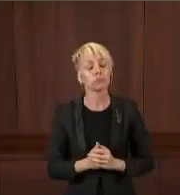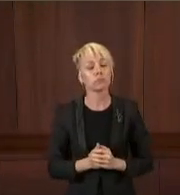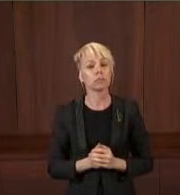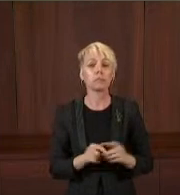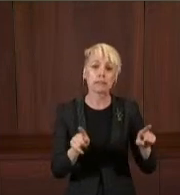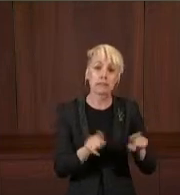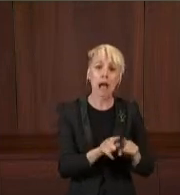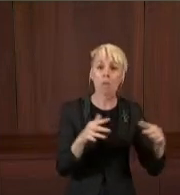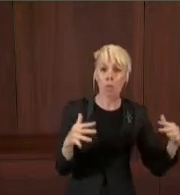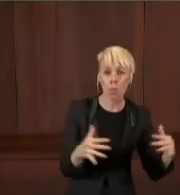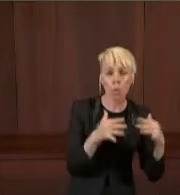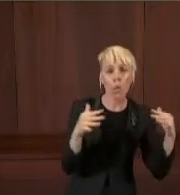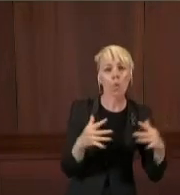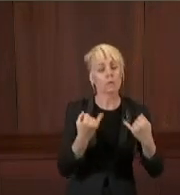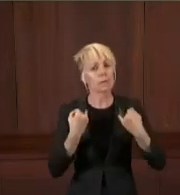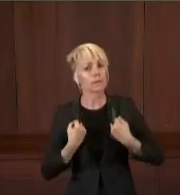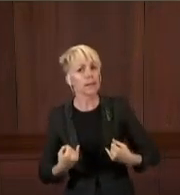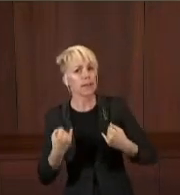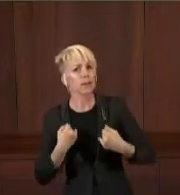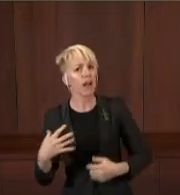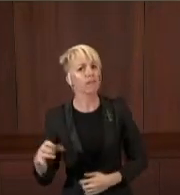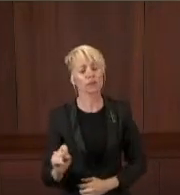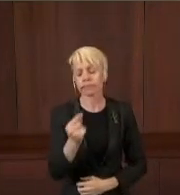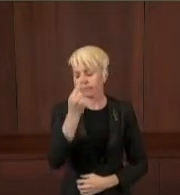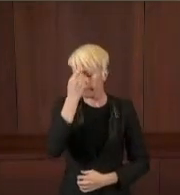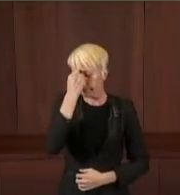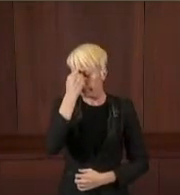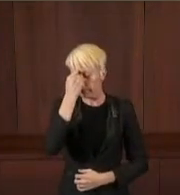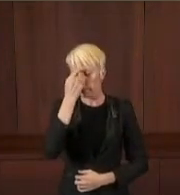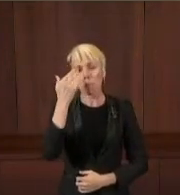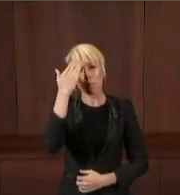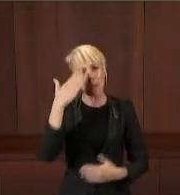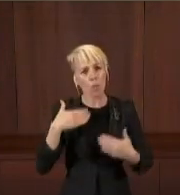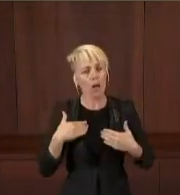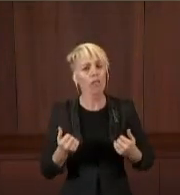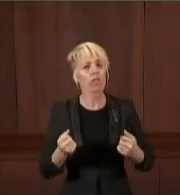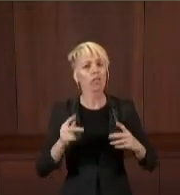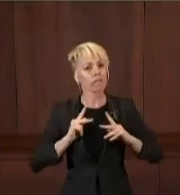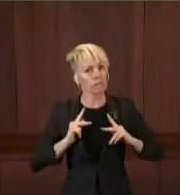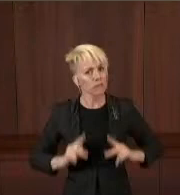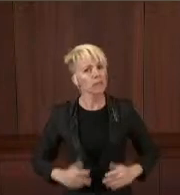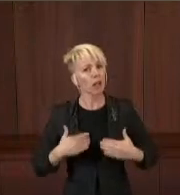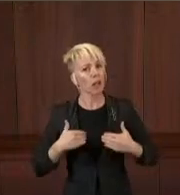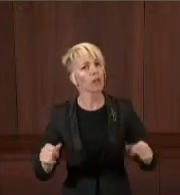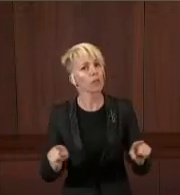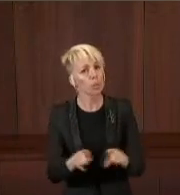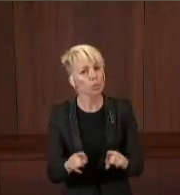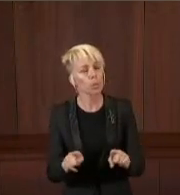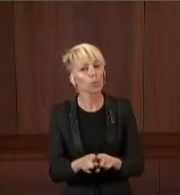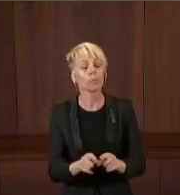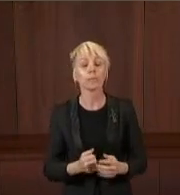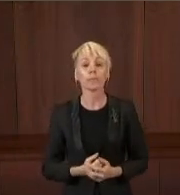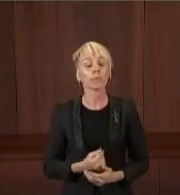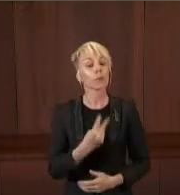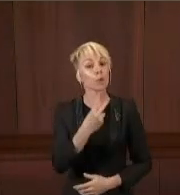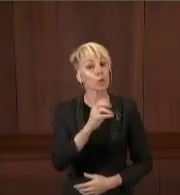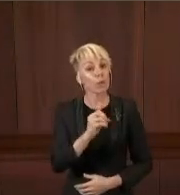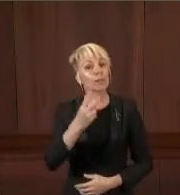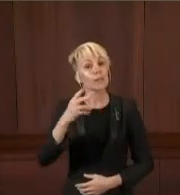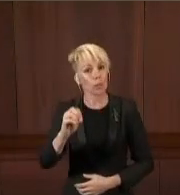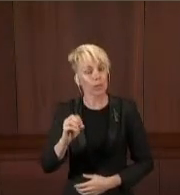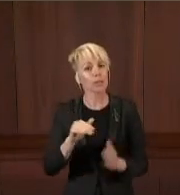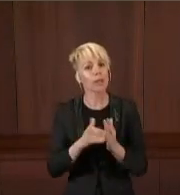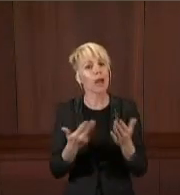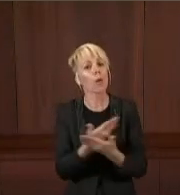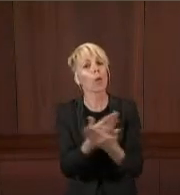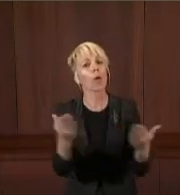people is at the forefront of our concerns, in 2020, we again each need to take care of our